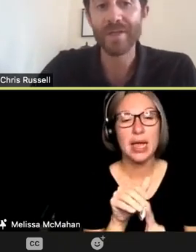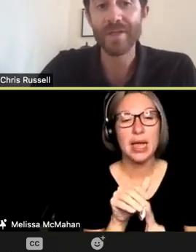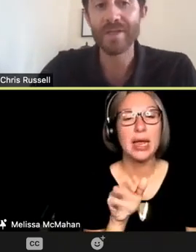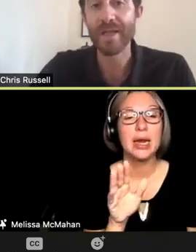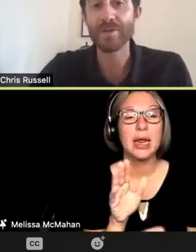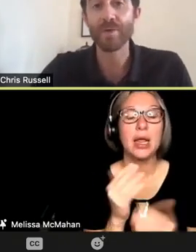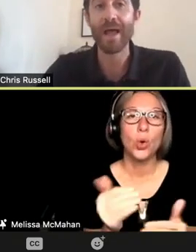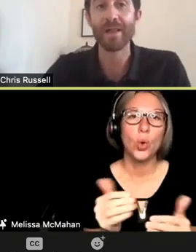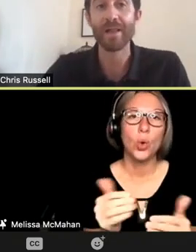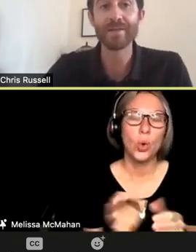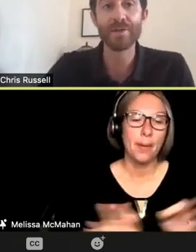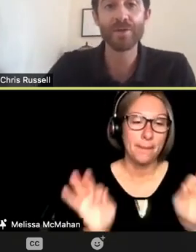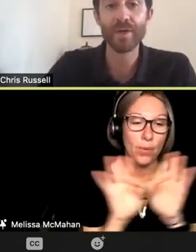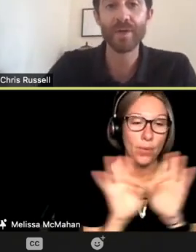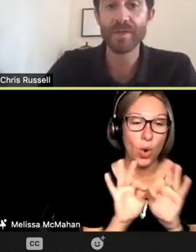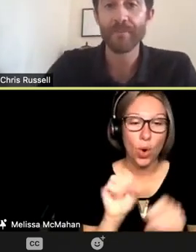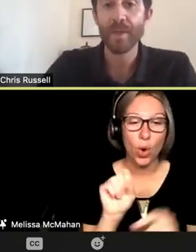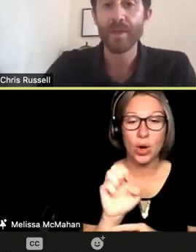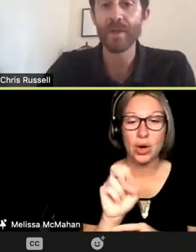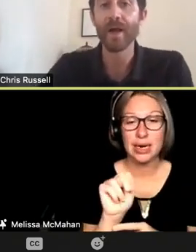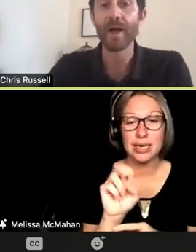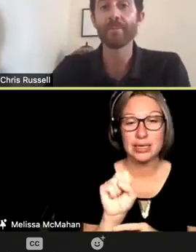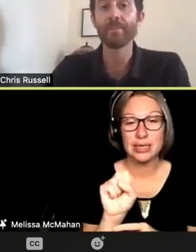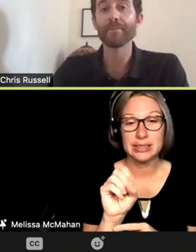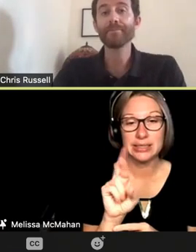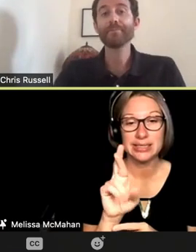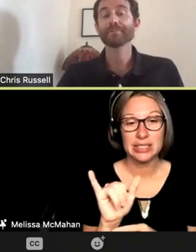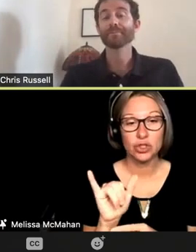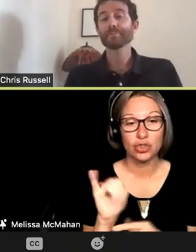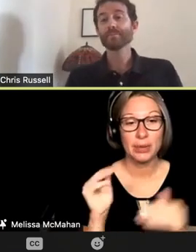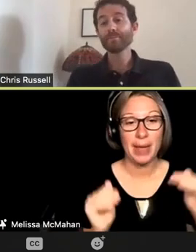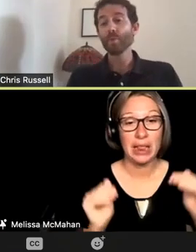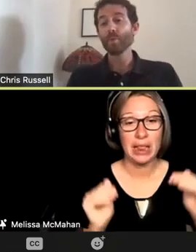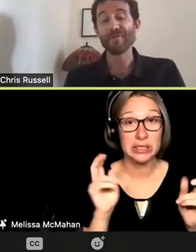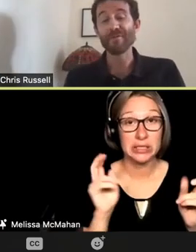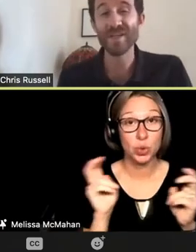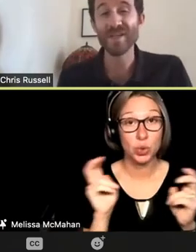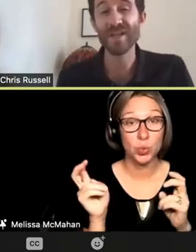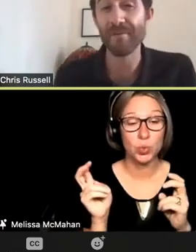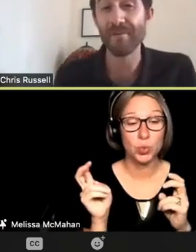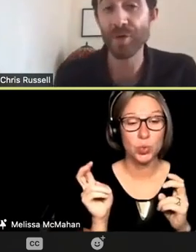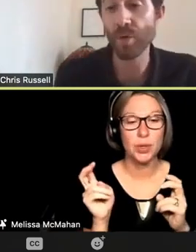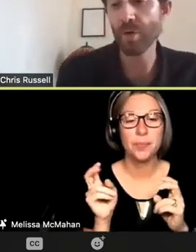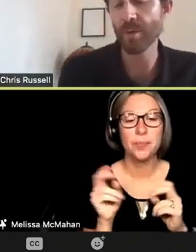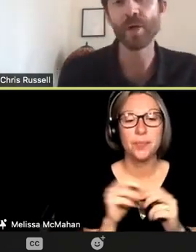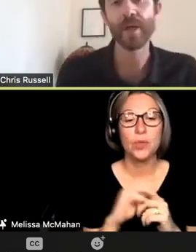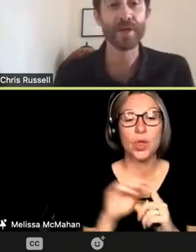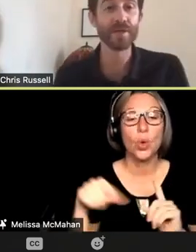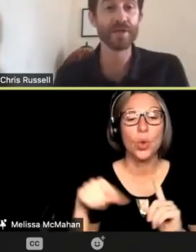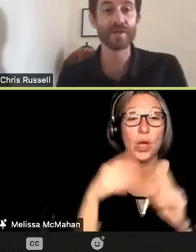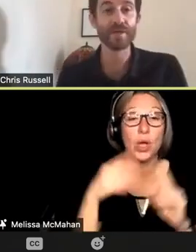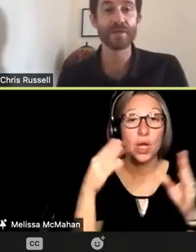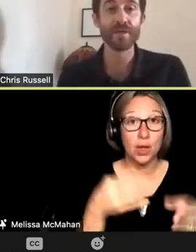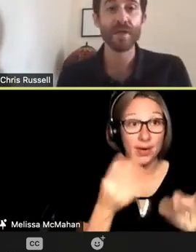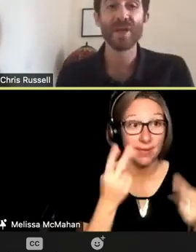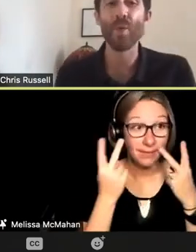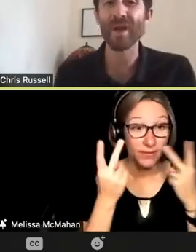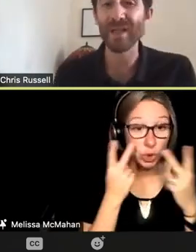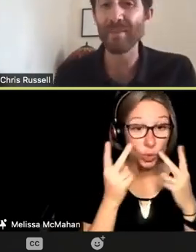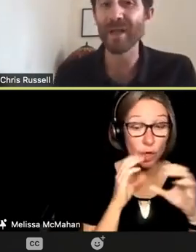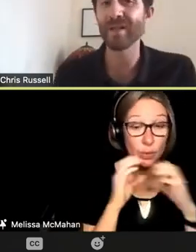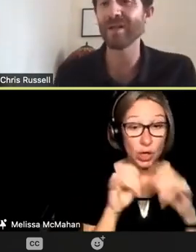how important this sensory balance issue is. That when you're focusing on visual communication